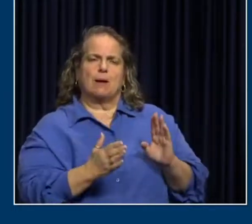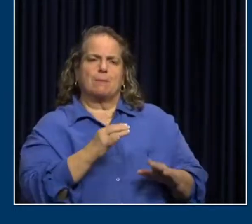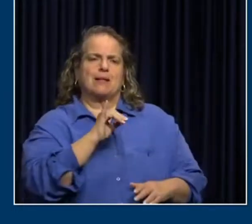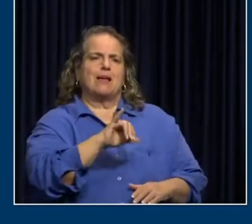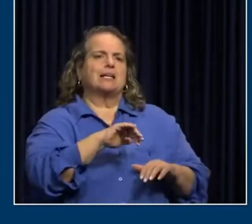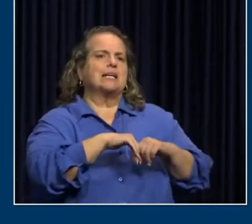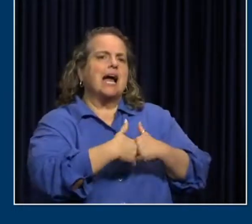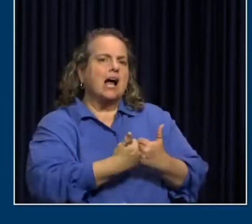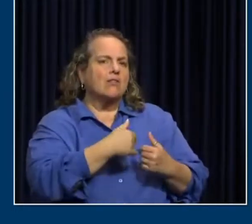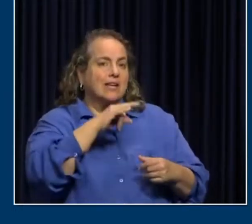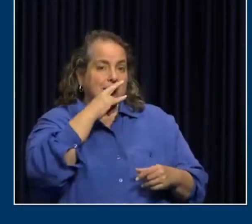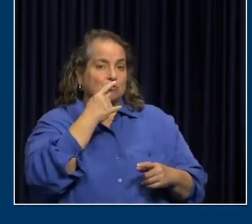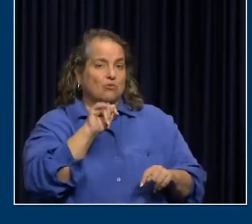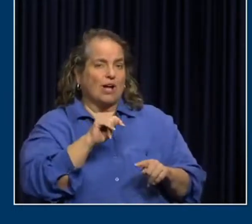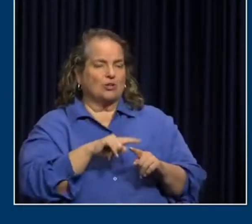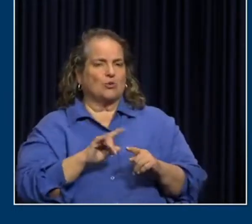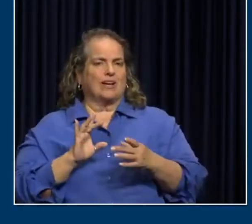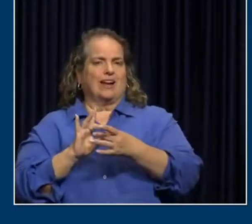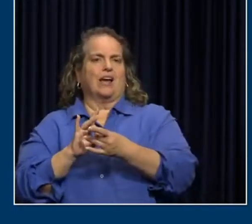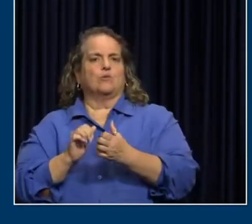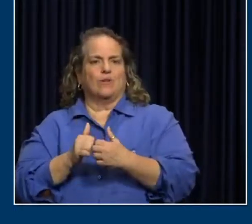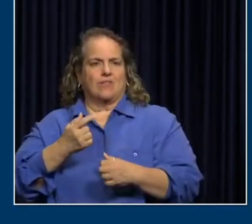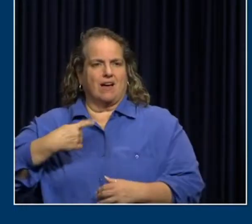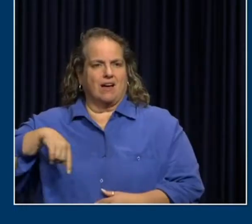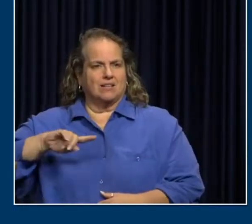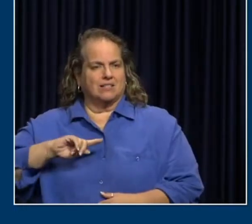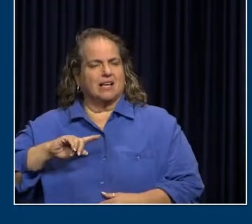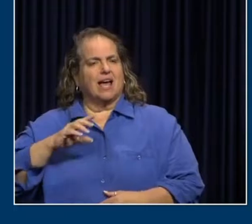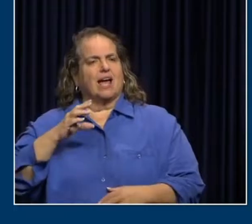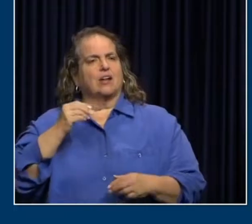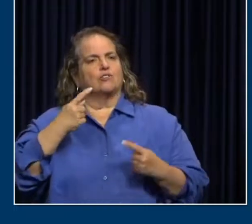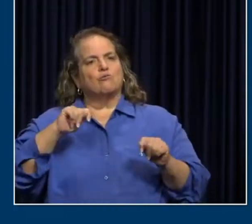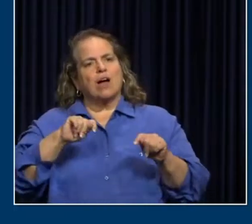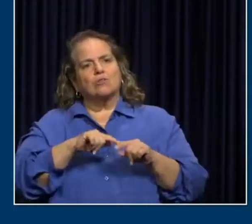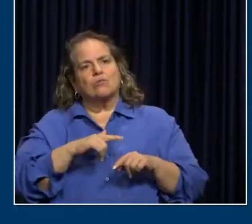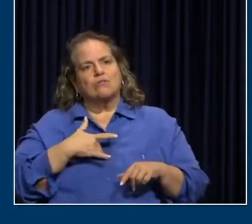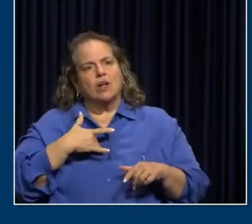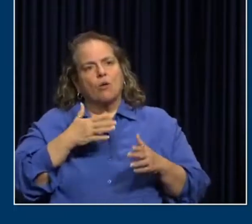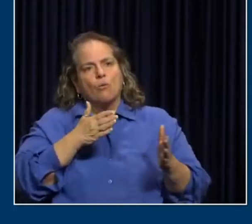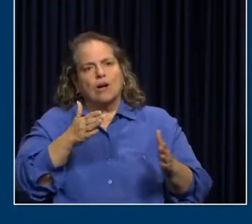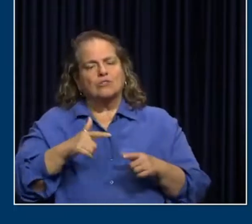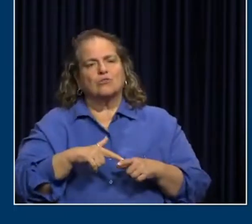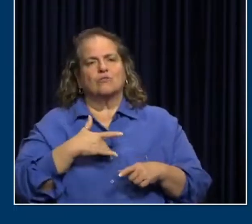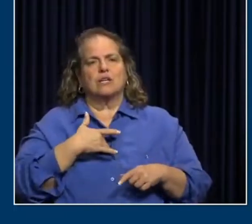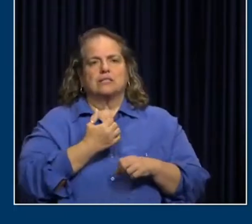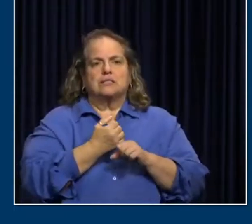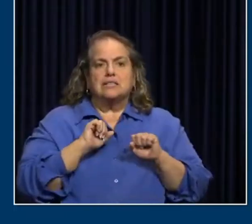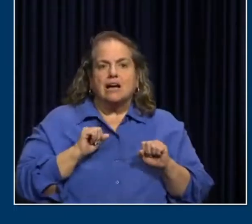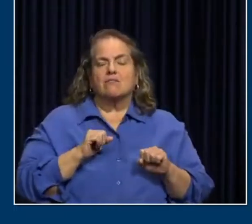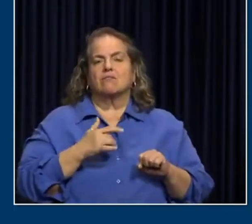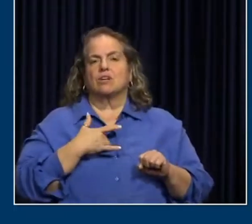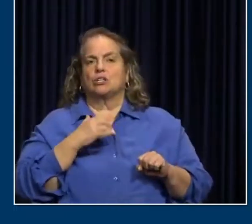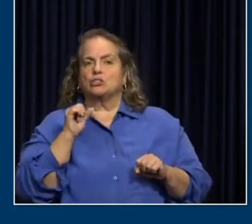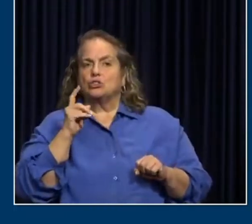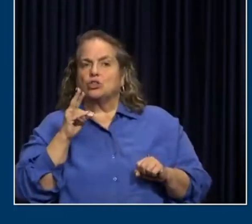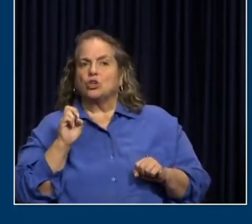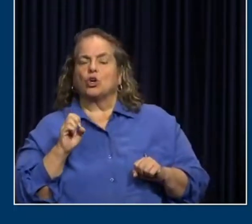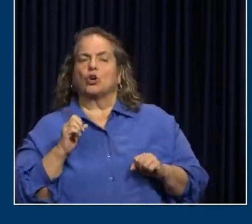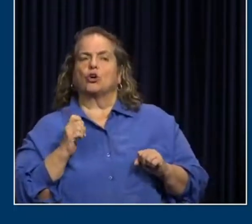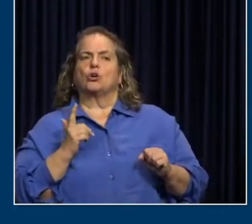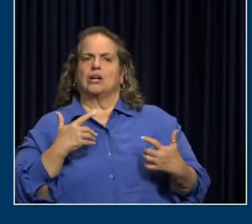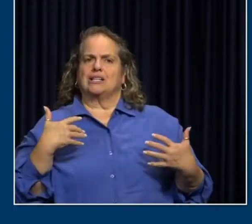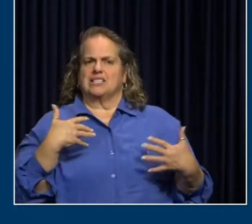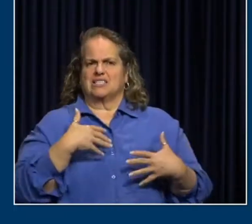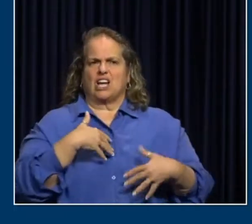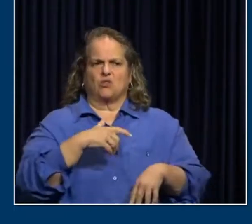to connect with us and find ways to feel safe and secure in a scary time, then I think that's the best thing that we can work